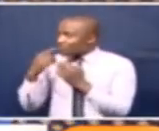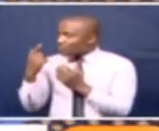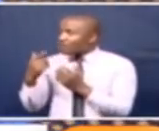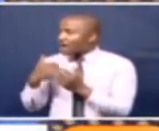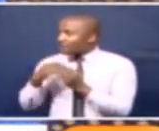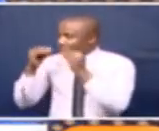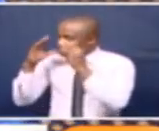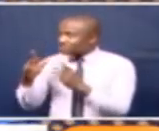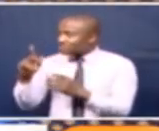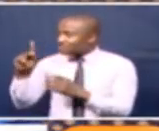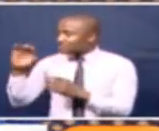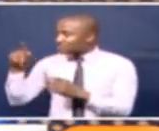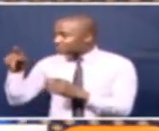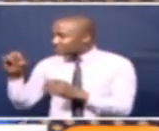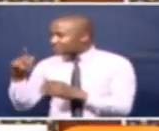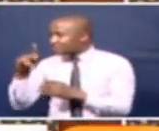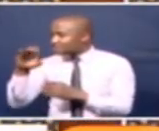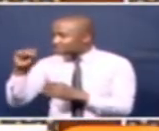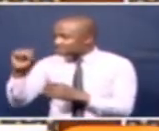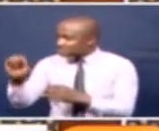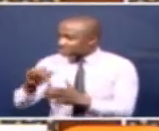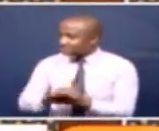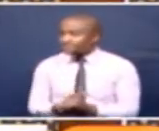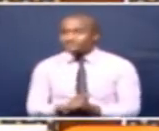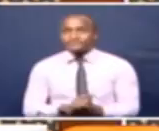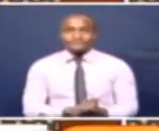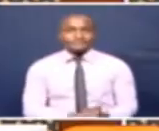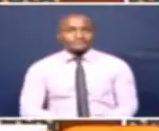in KCPE. Yeah.